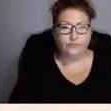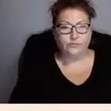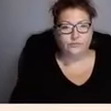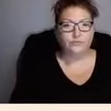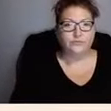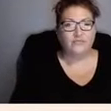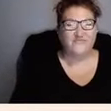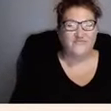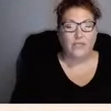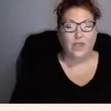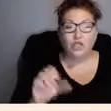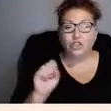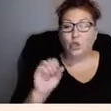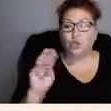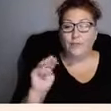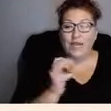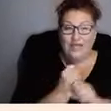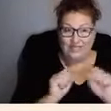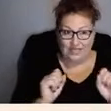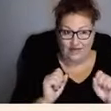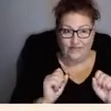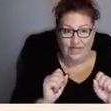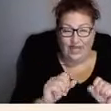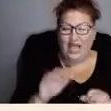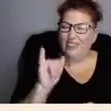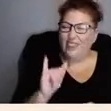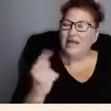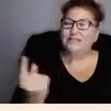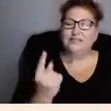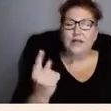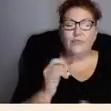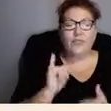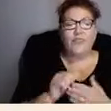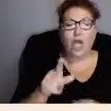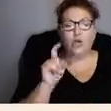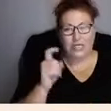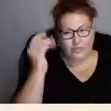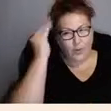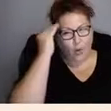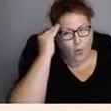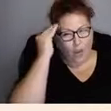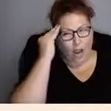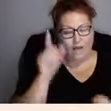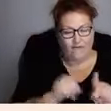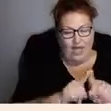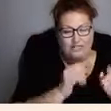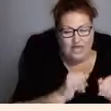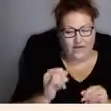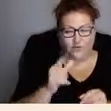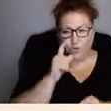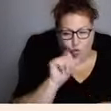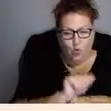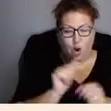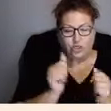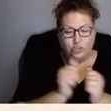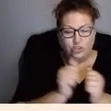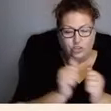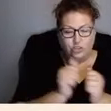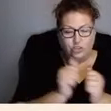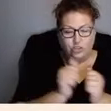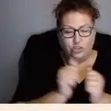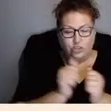Social media safety. This is something that you need to be aware of as individuals who work with individuals that